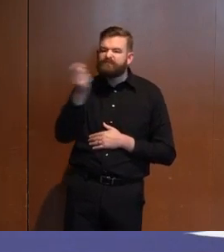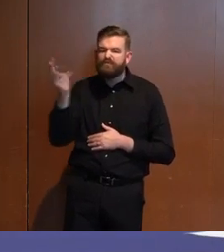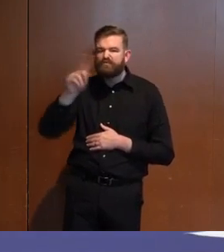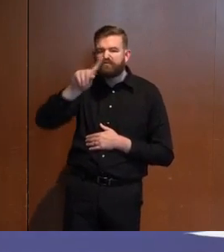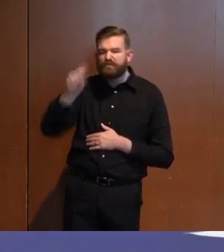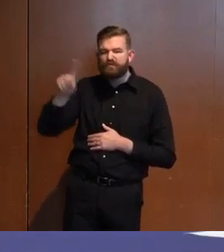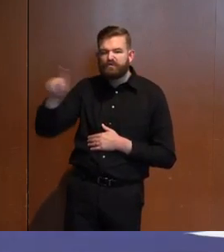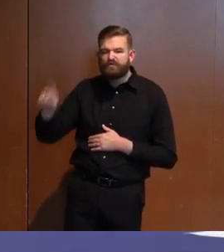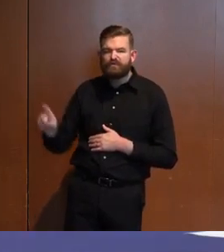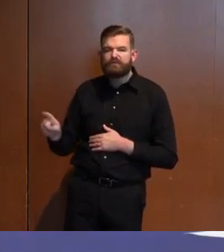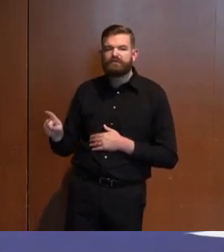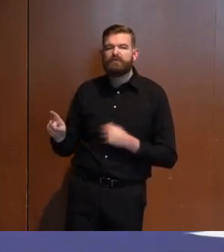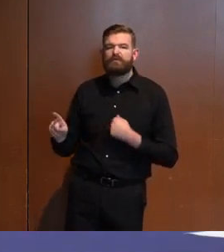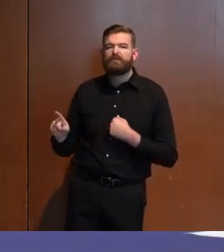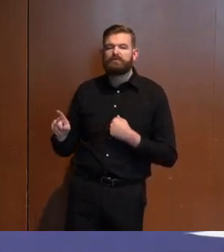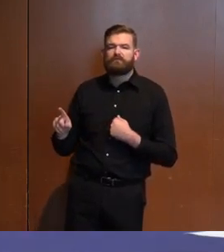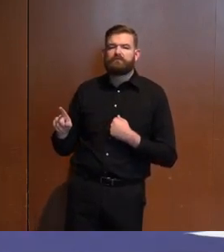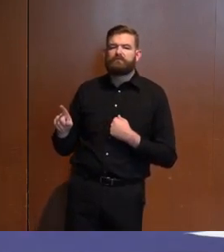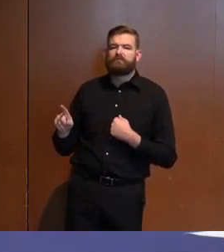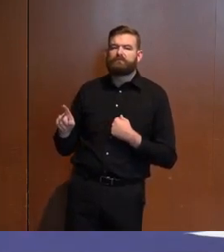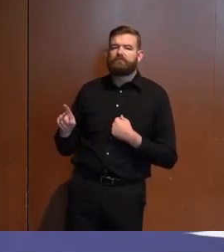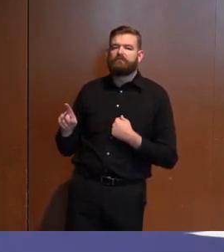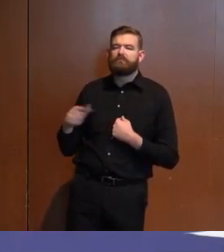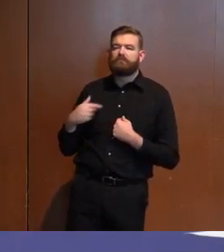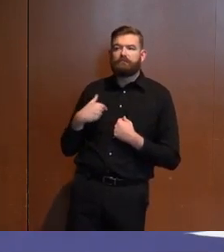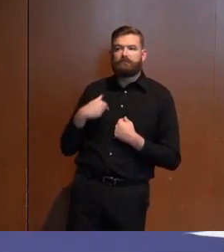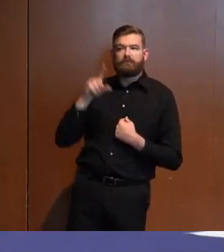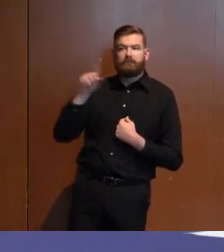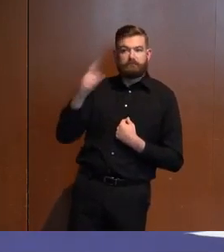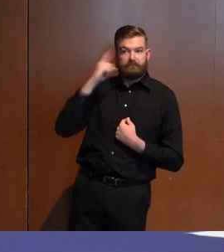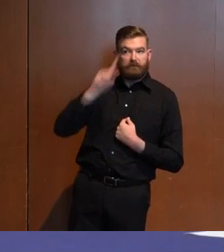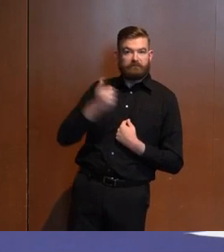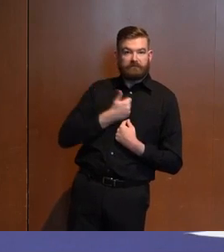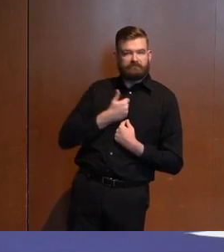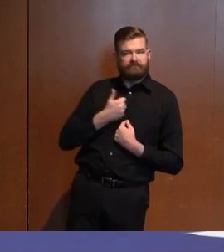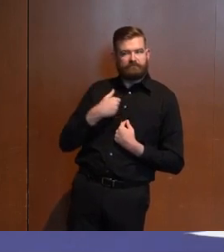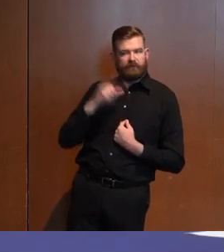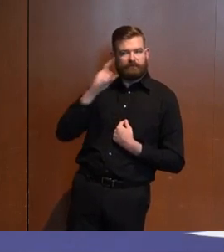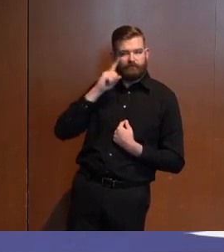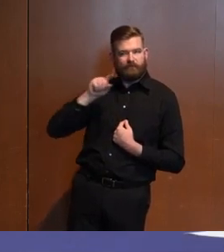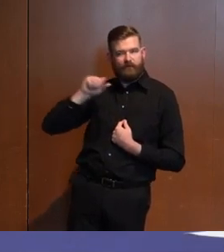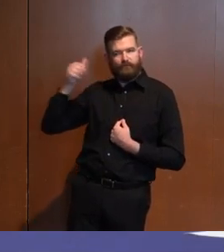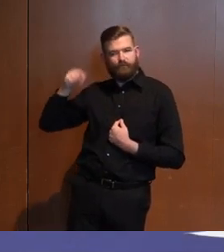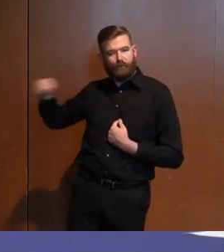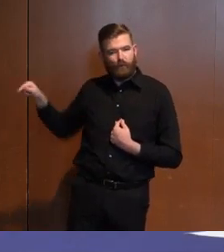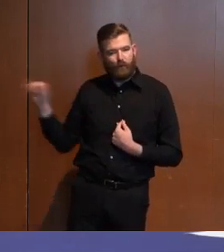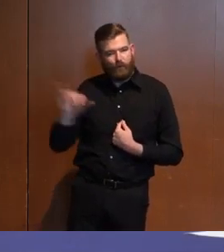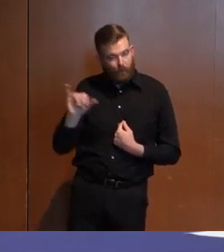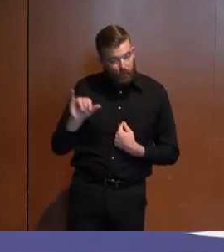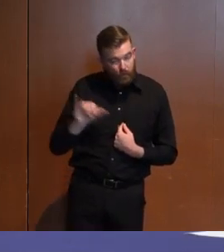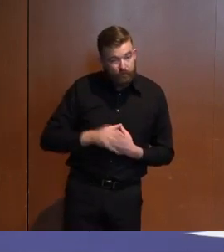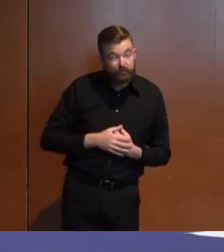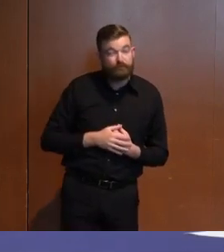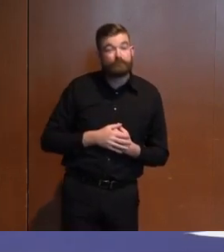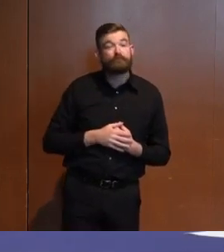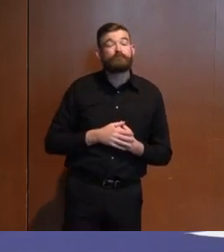problem. Can you explain who is determining what patients will be going where with these new field